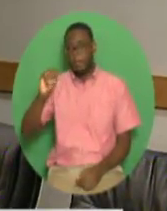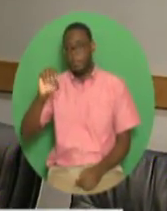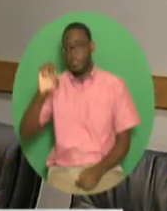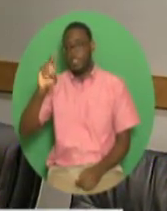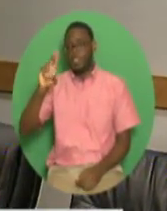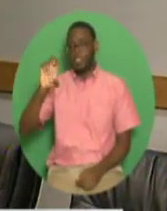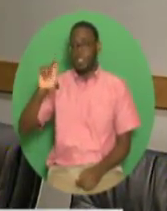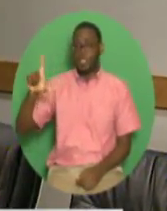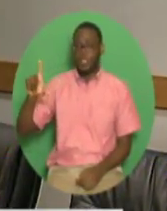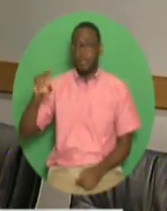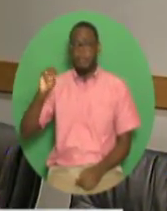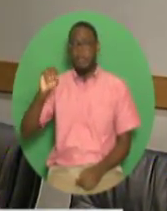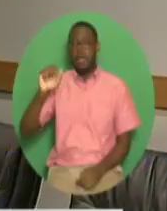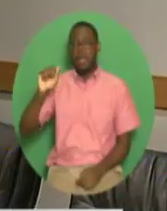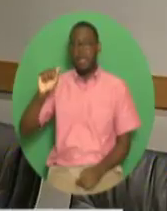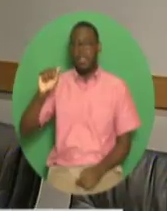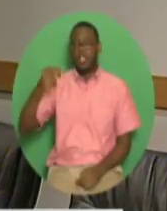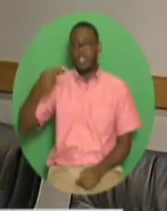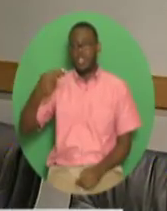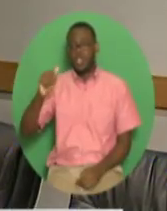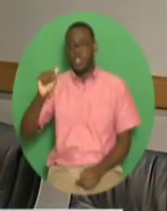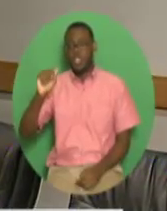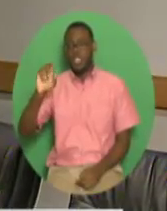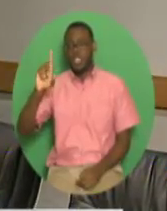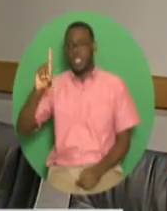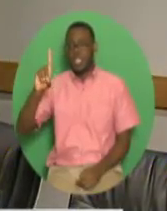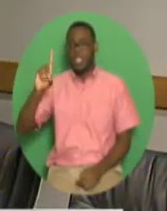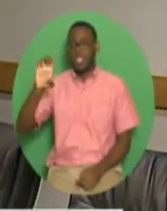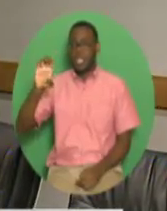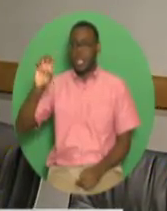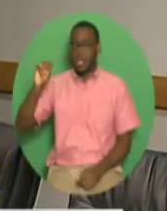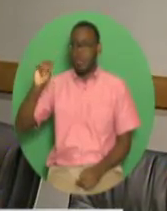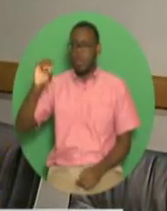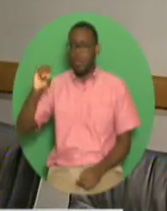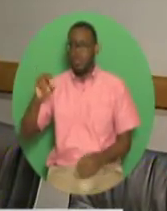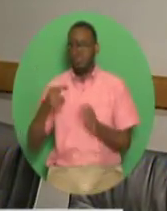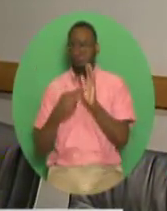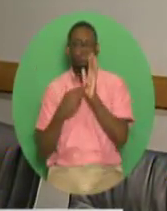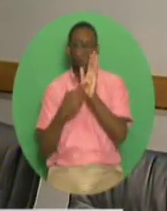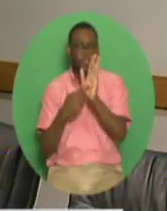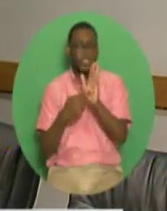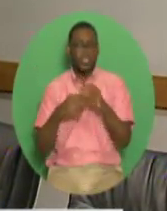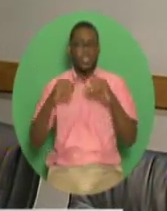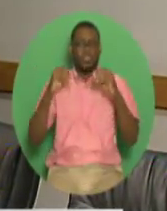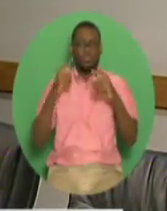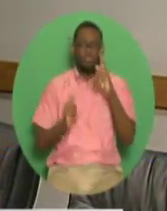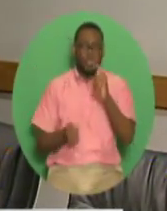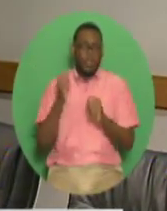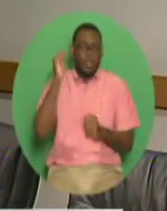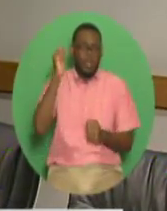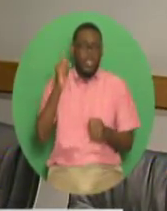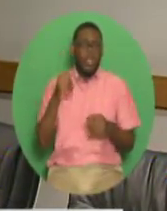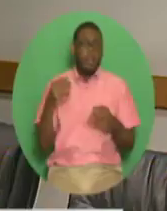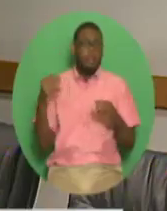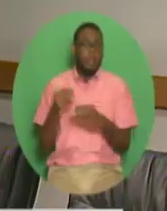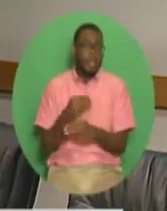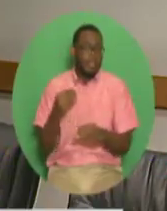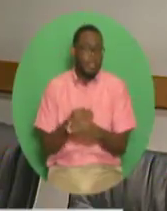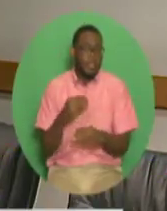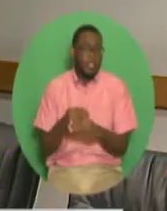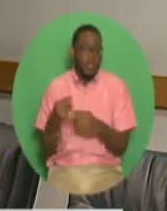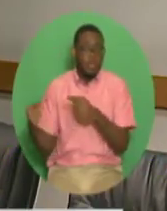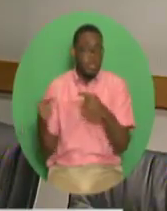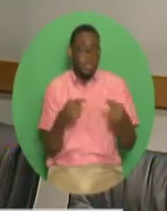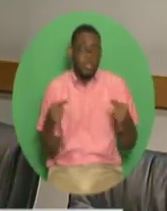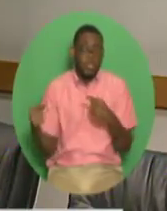Mathematics Olympiad in Brazil. You all aware of that? And did quite well, the highest ever Trinidad and Tobago has done. But those things don't make the papers. We don't hear about